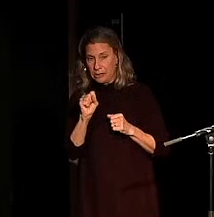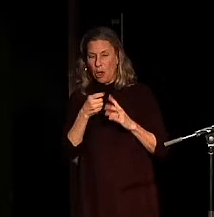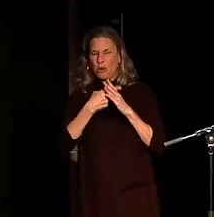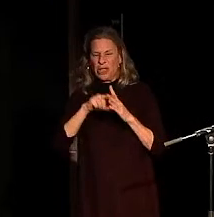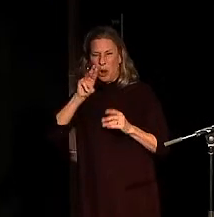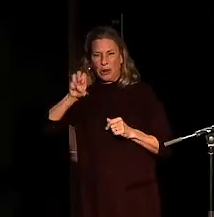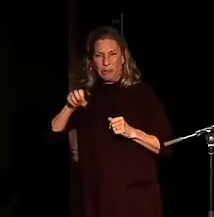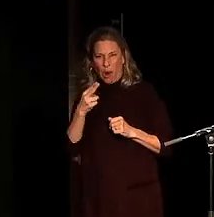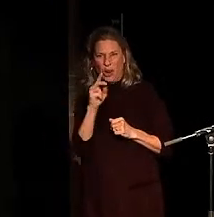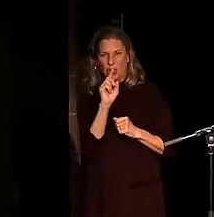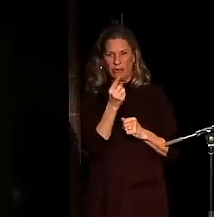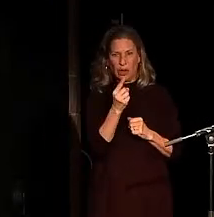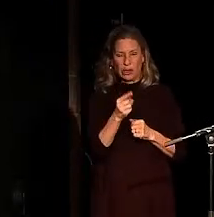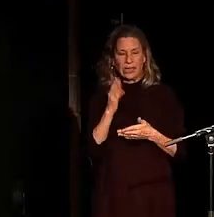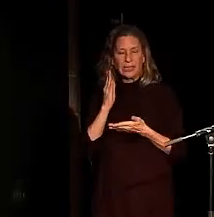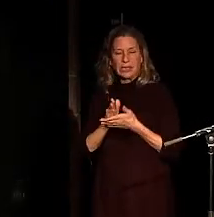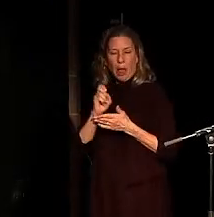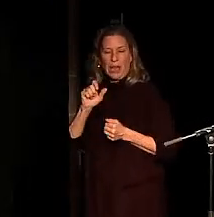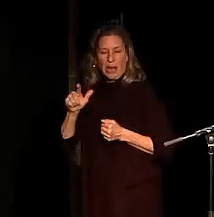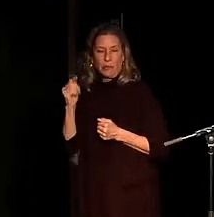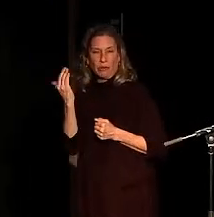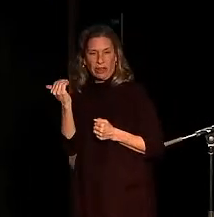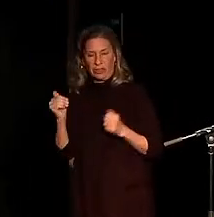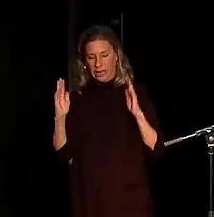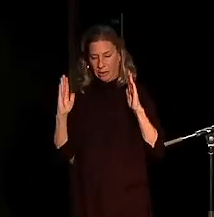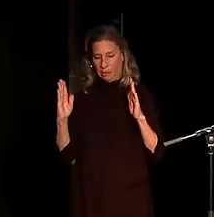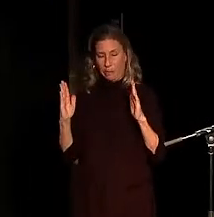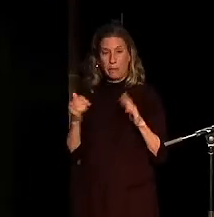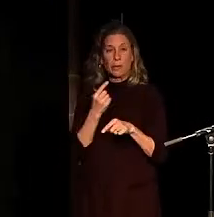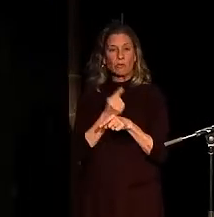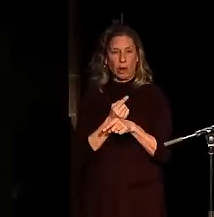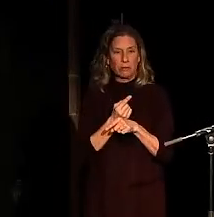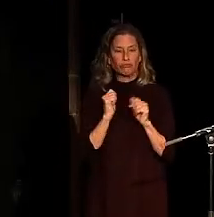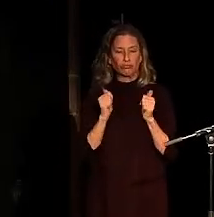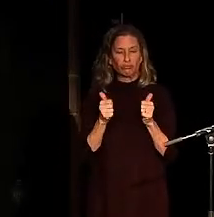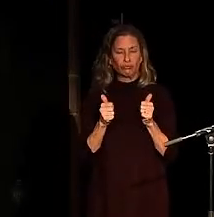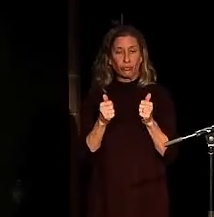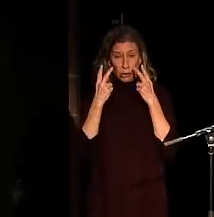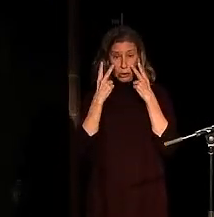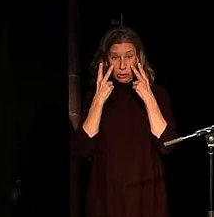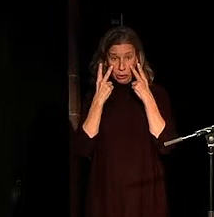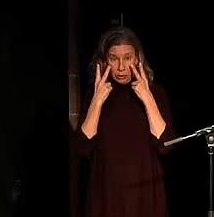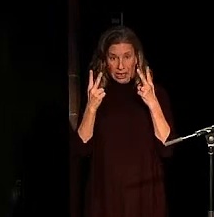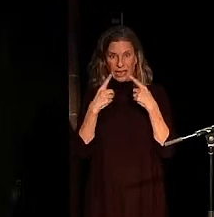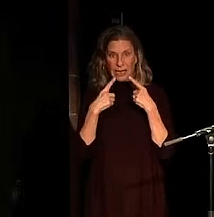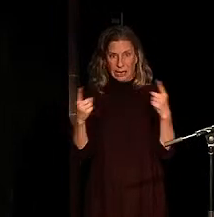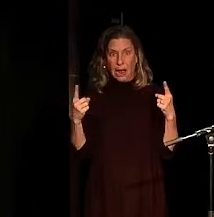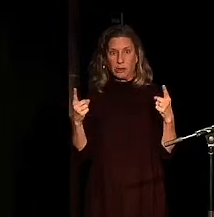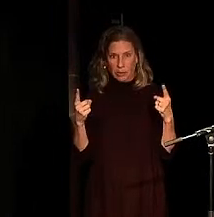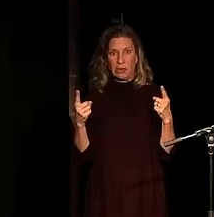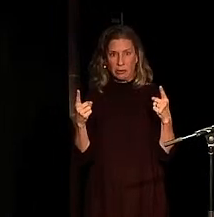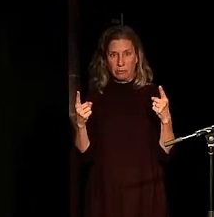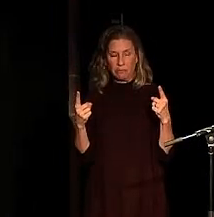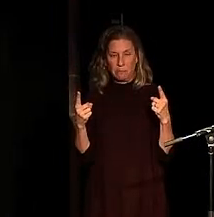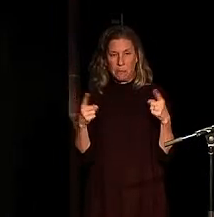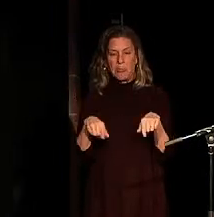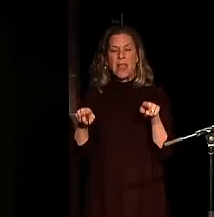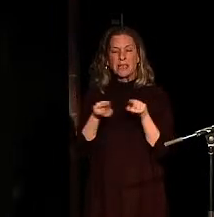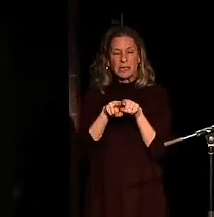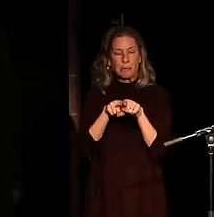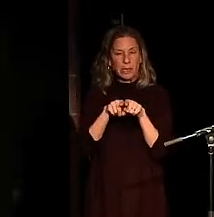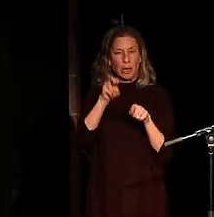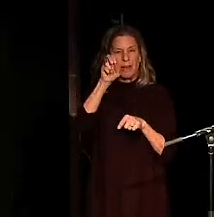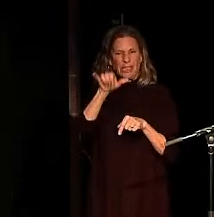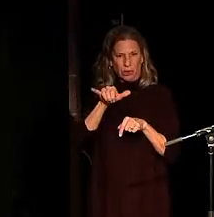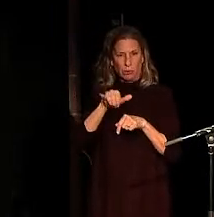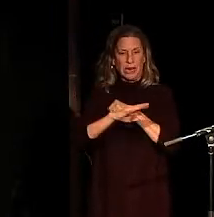1st, and it will end April 15th. Right, so I think people saw the announcement. It's followed an announcement, a similar announcement by SUNY in